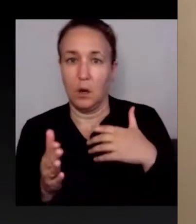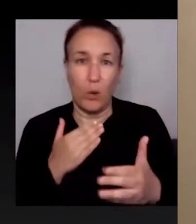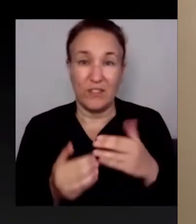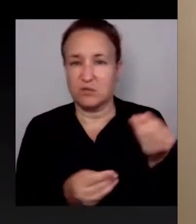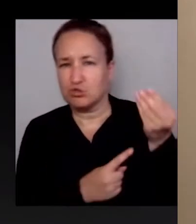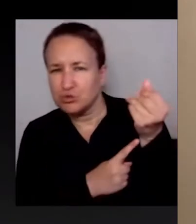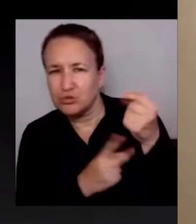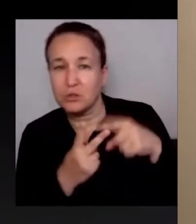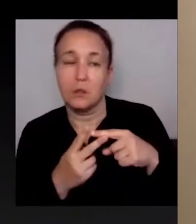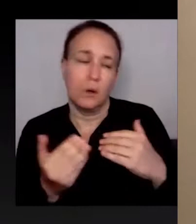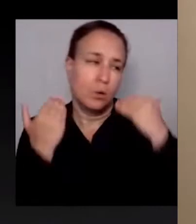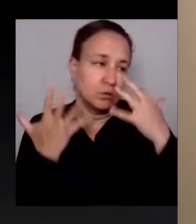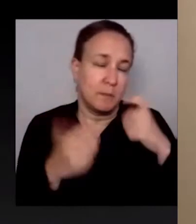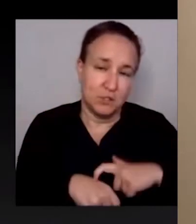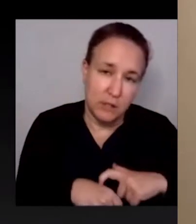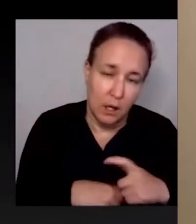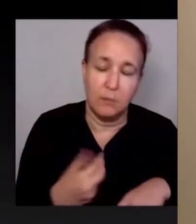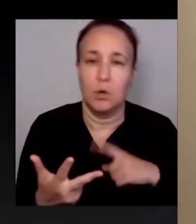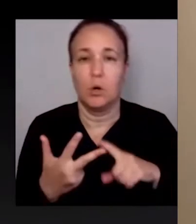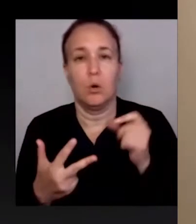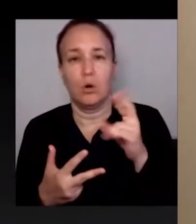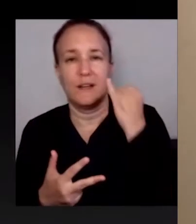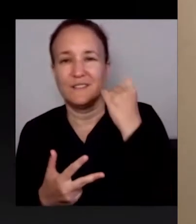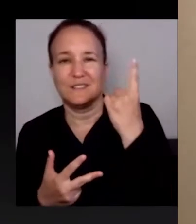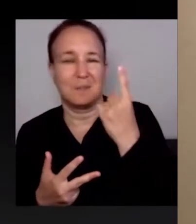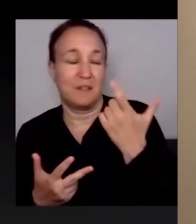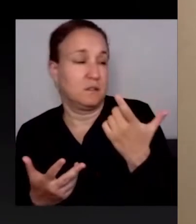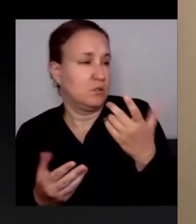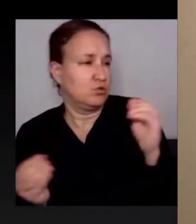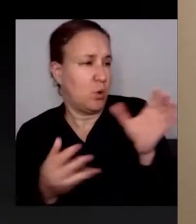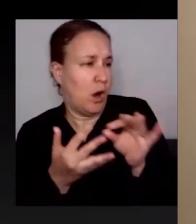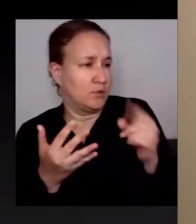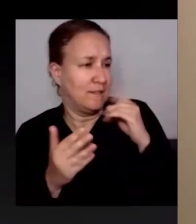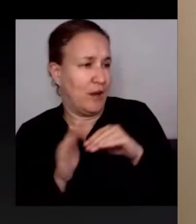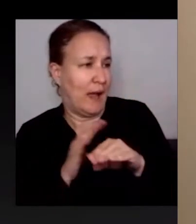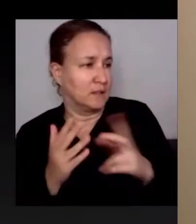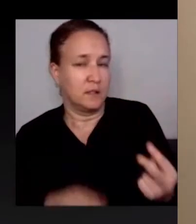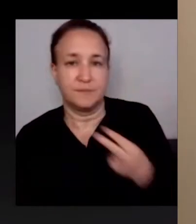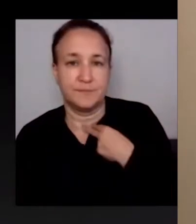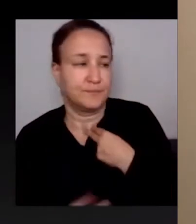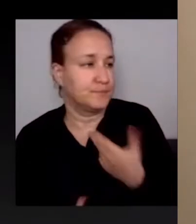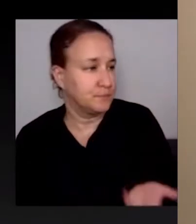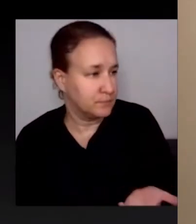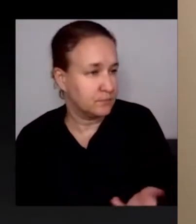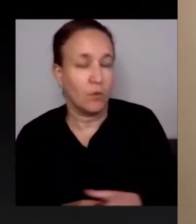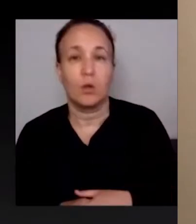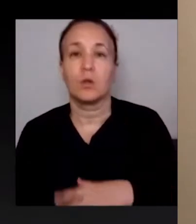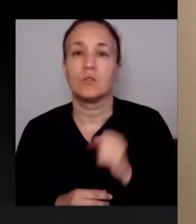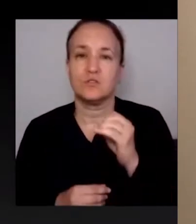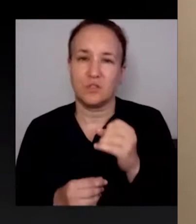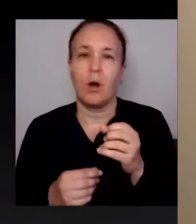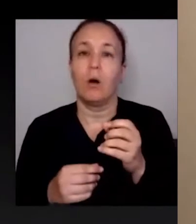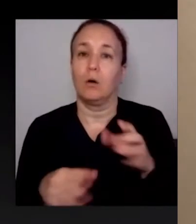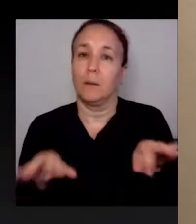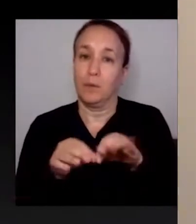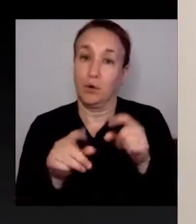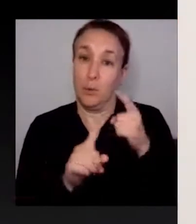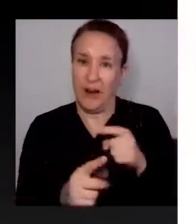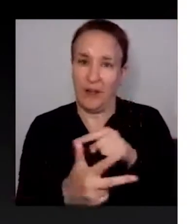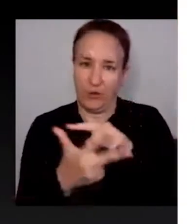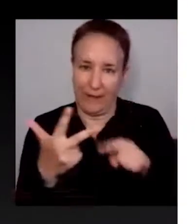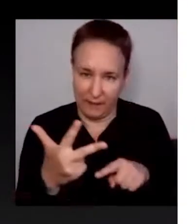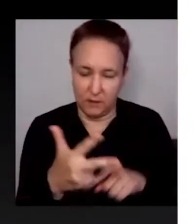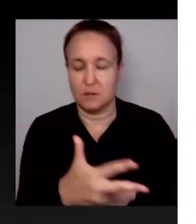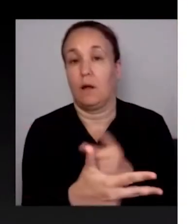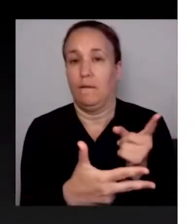intensive for them, or whether there's simply no option for access at all. So 3 quick things to point out. First, it's